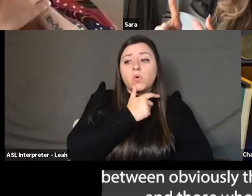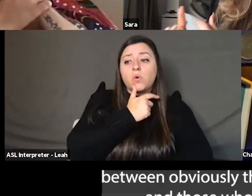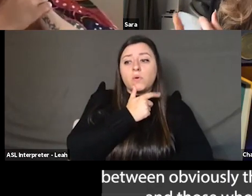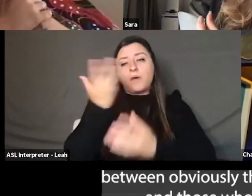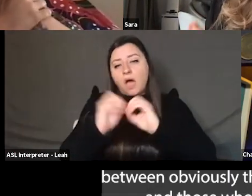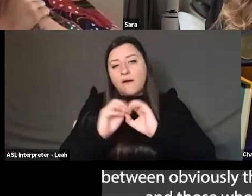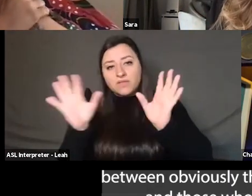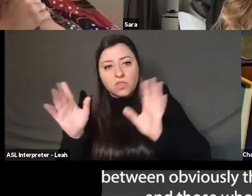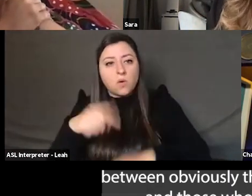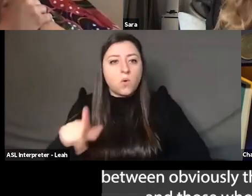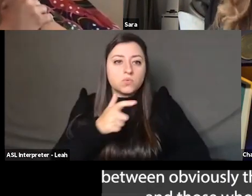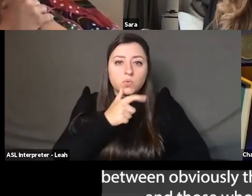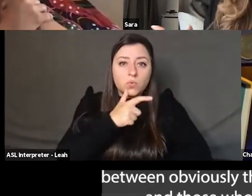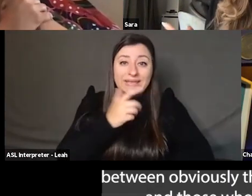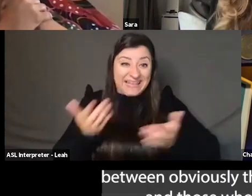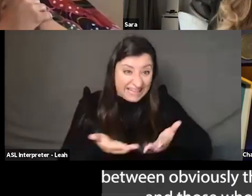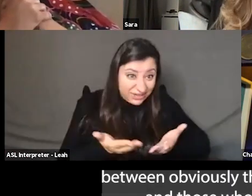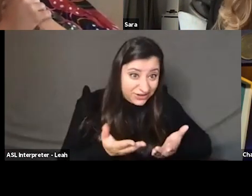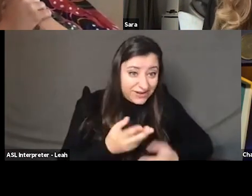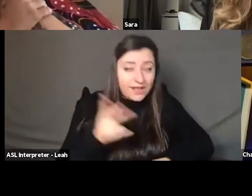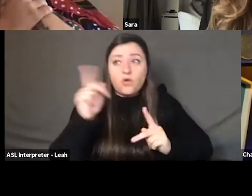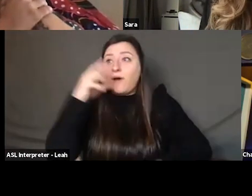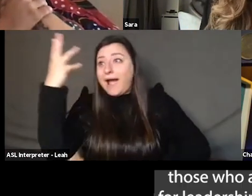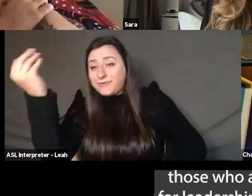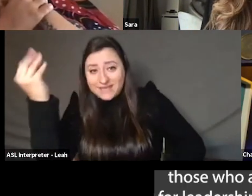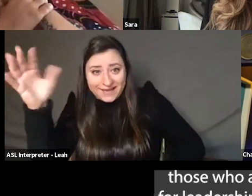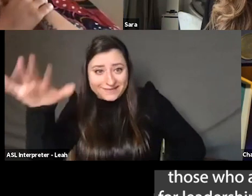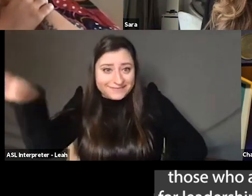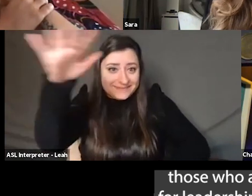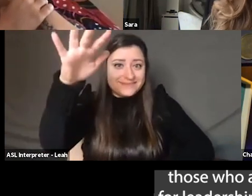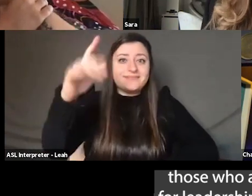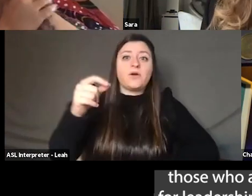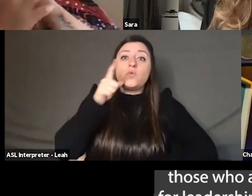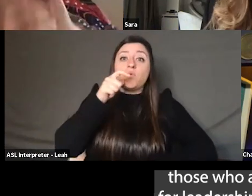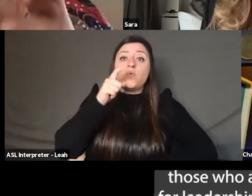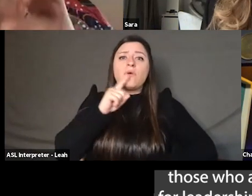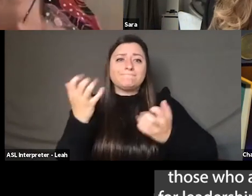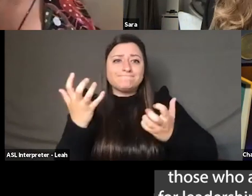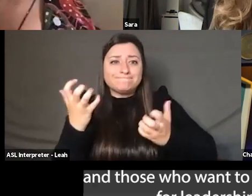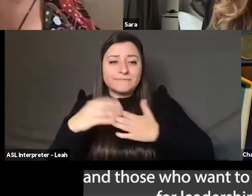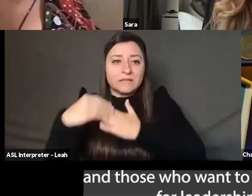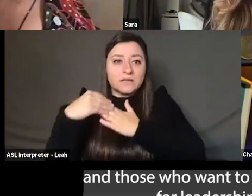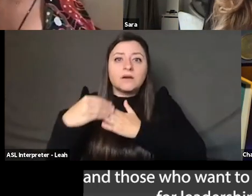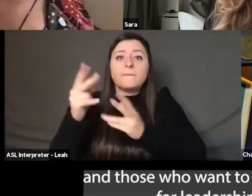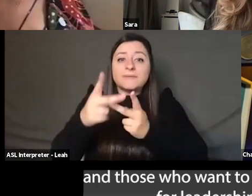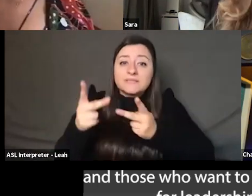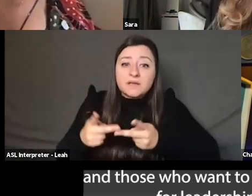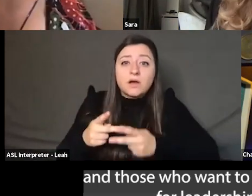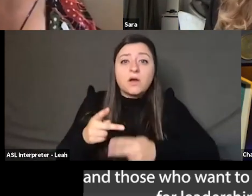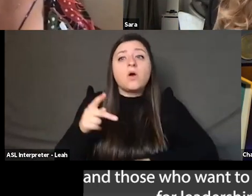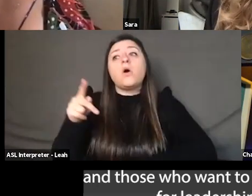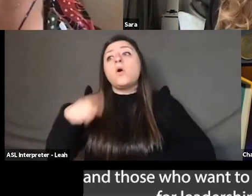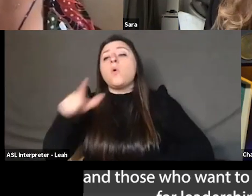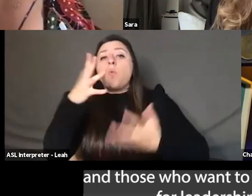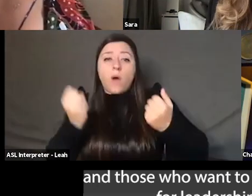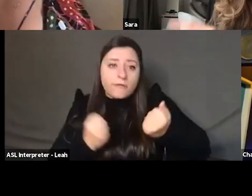obviously those who are here and those who are outside, those who are vying for leadership positions and those who want to support those